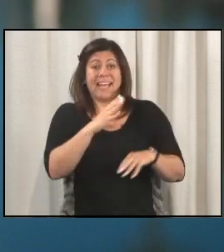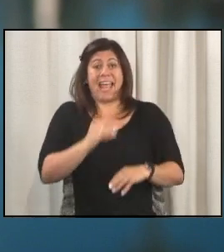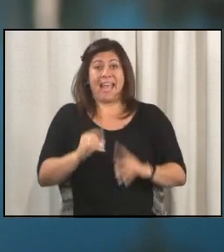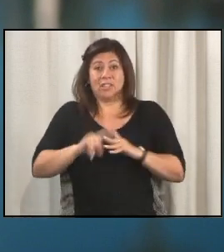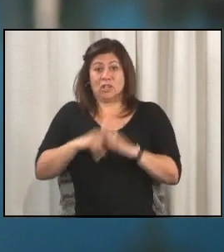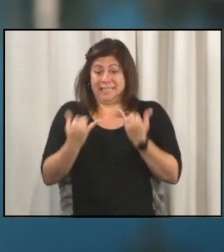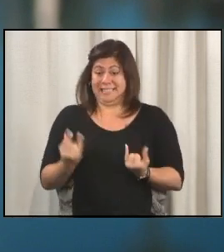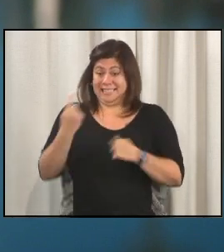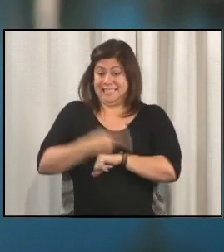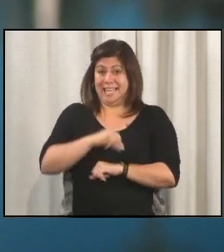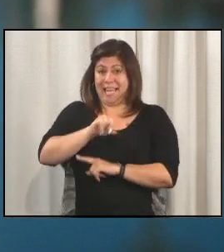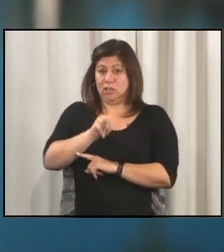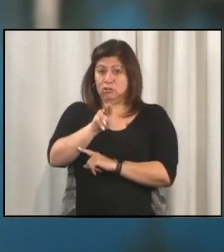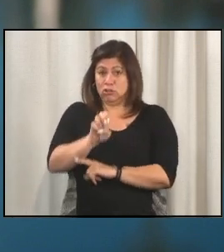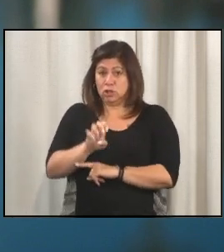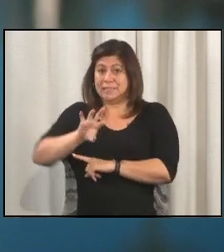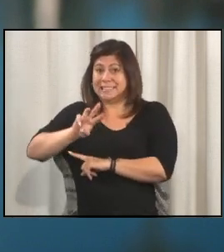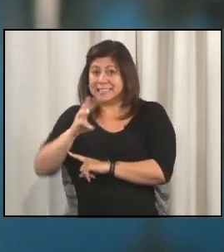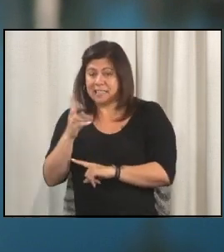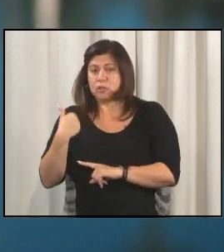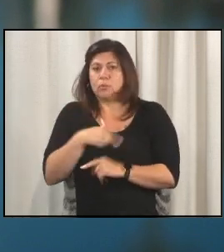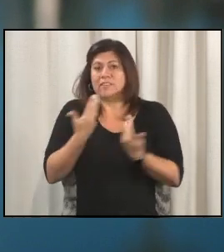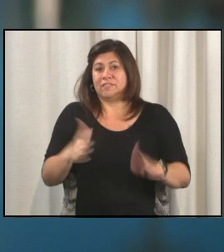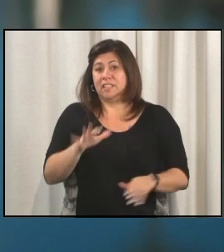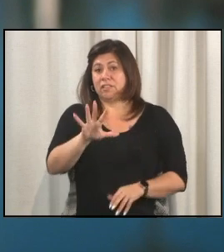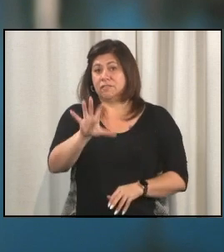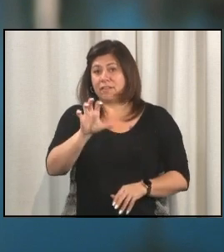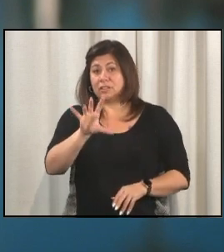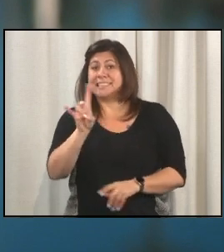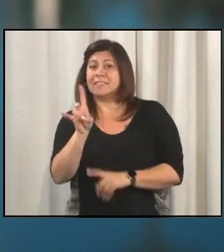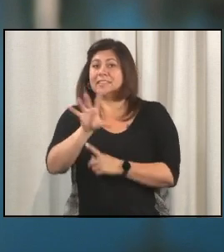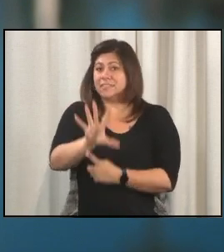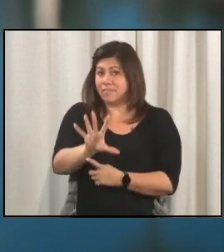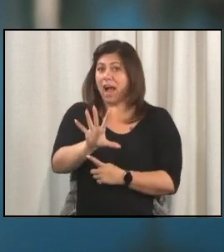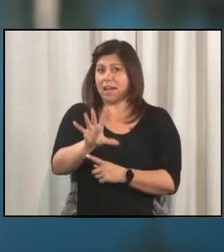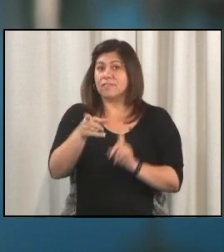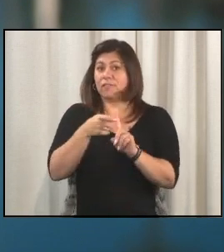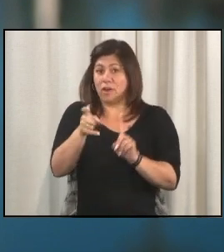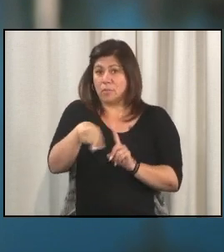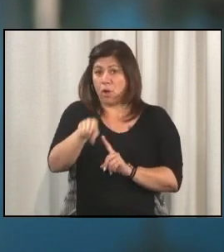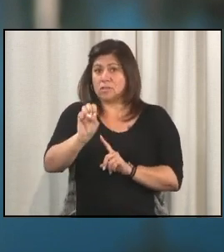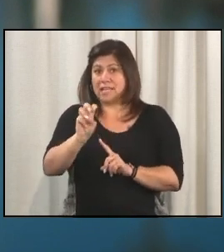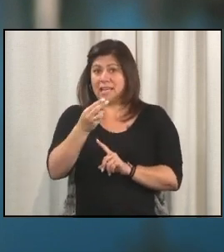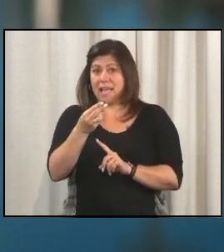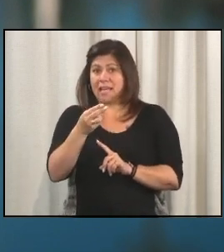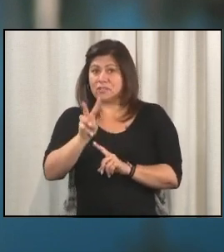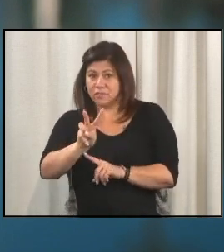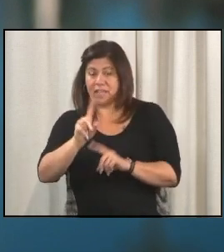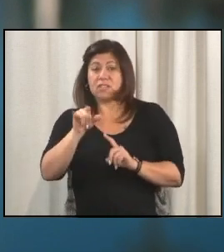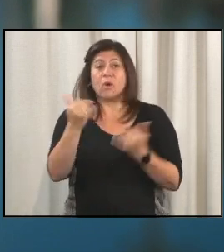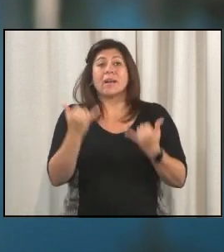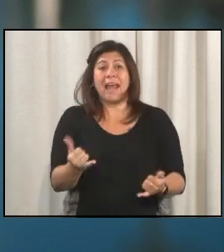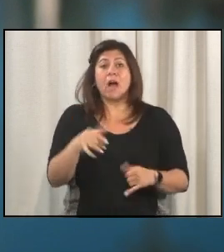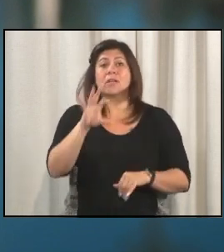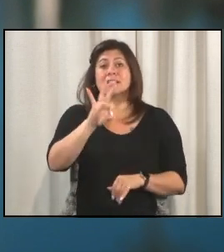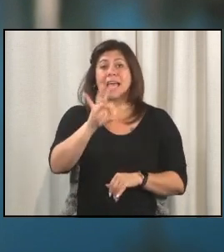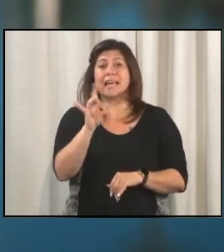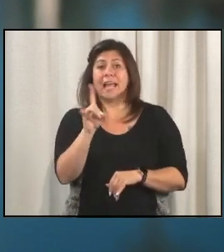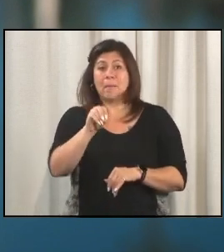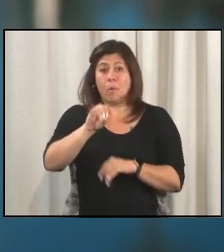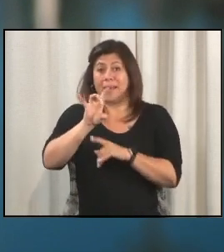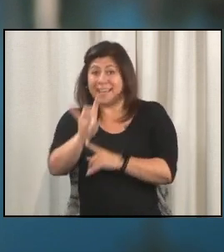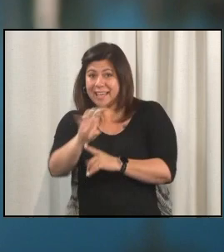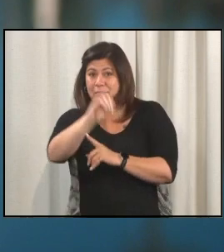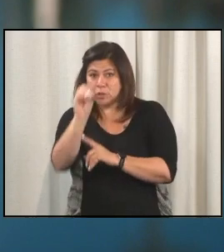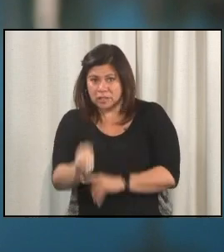June 6th, we have committed 575 of those vouchers, putting us at 98.8% lease up